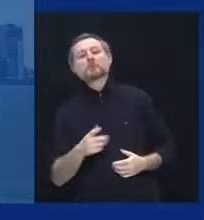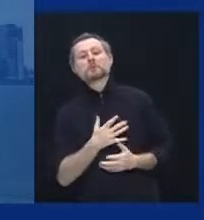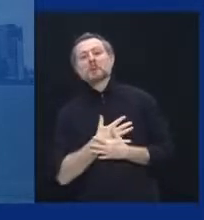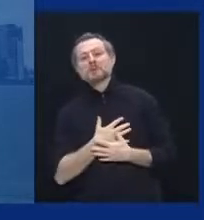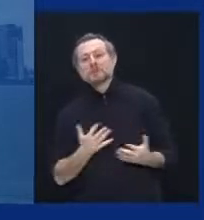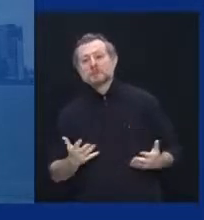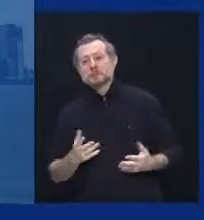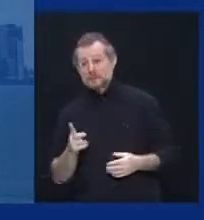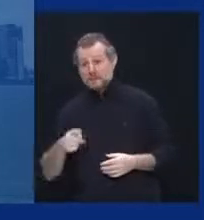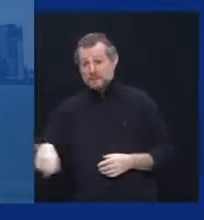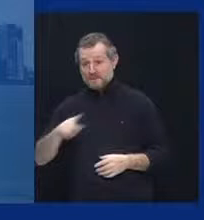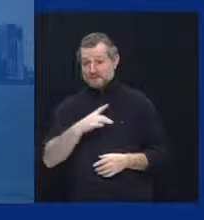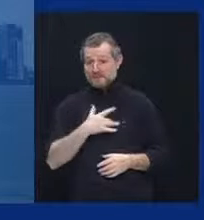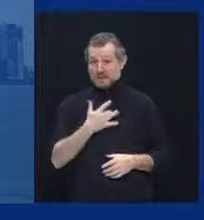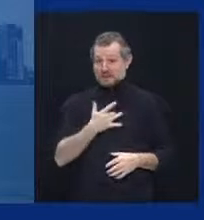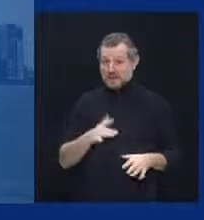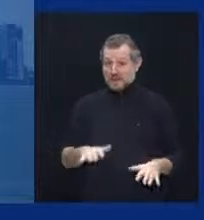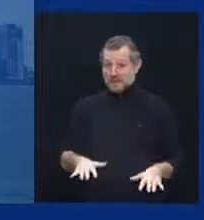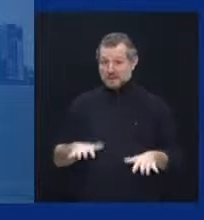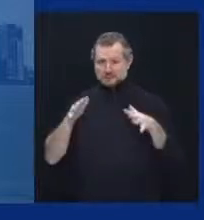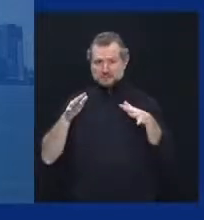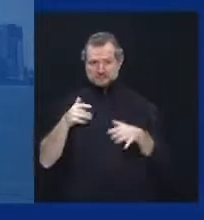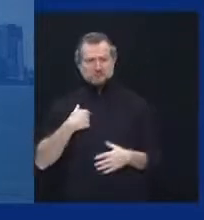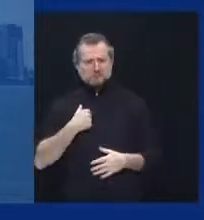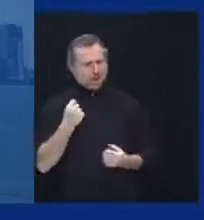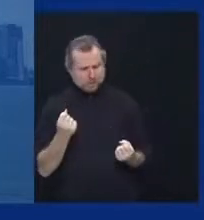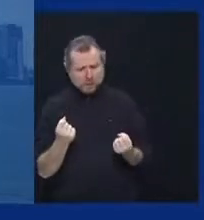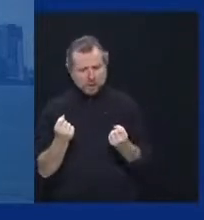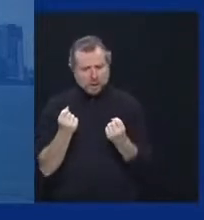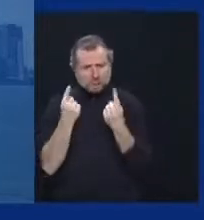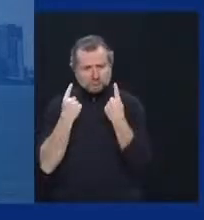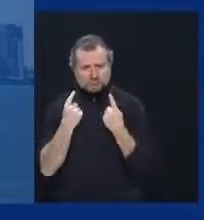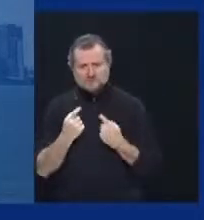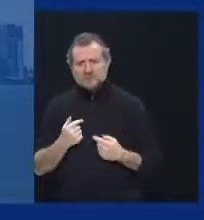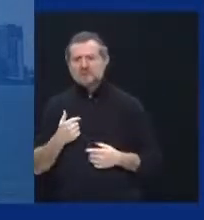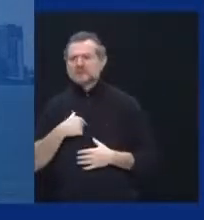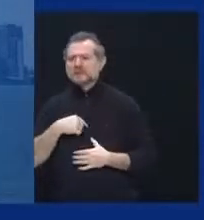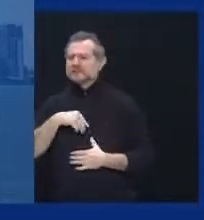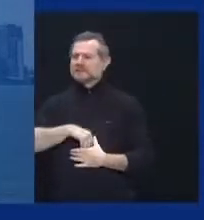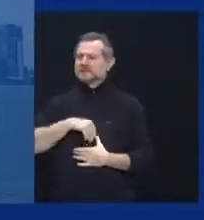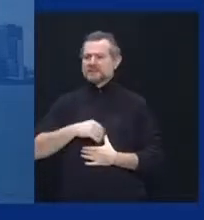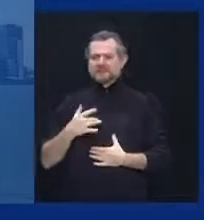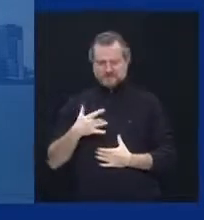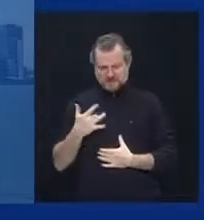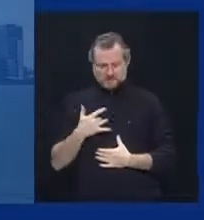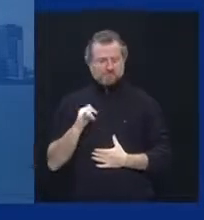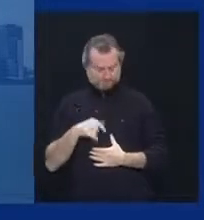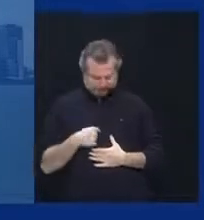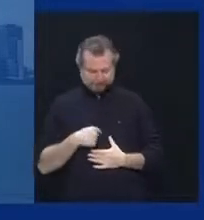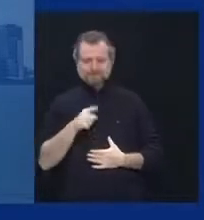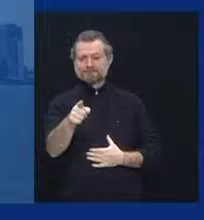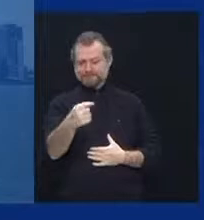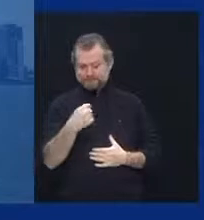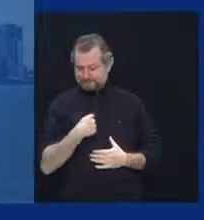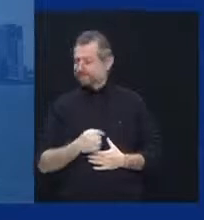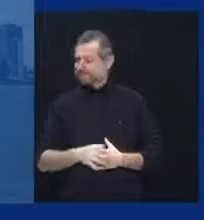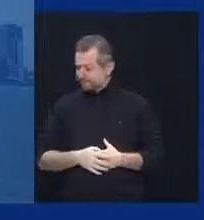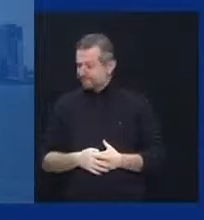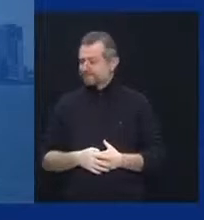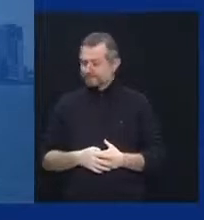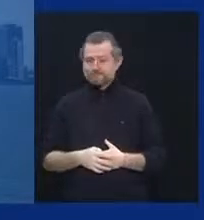I feel the anxiety. I don't like knowing what is going